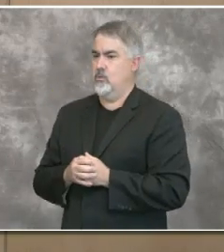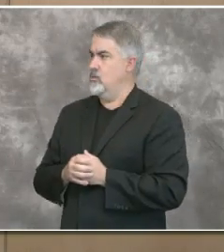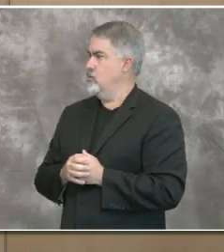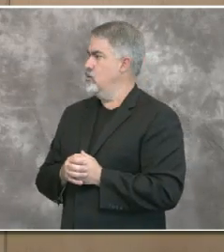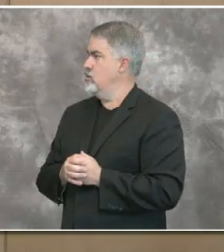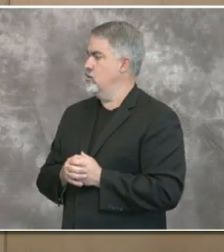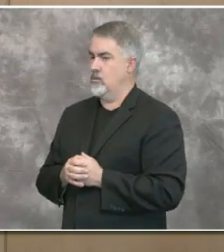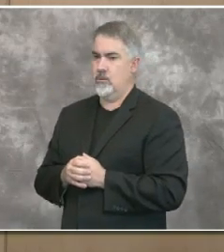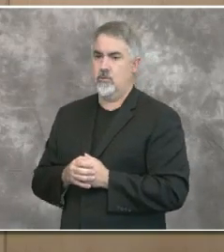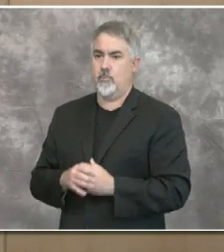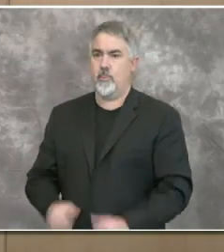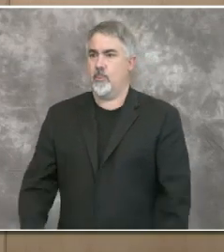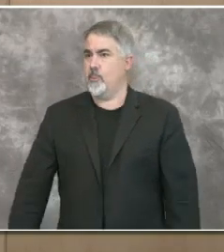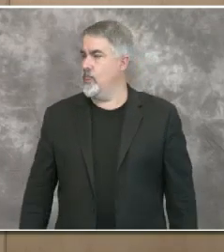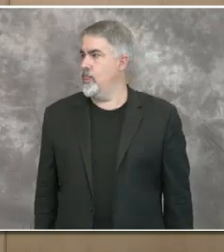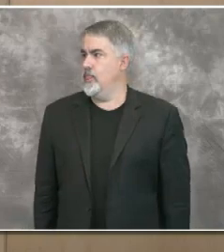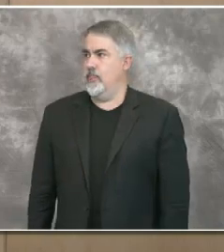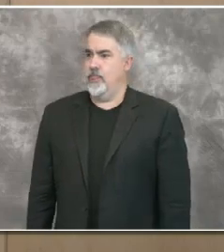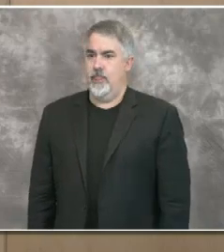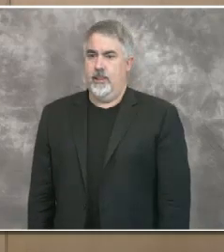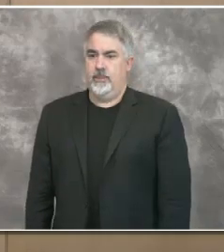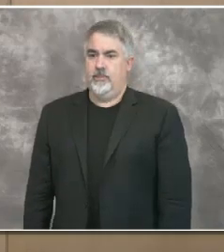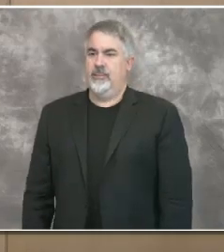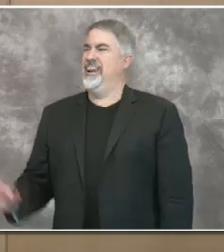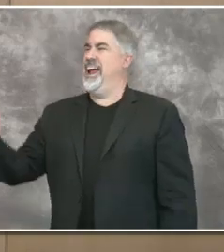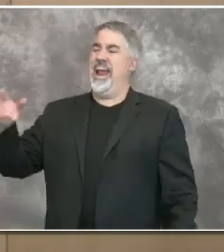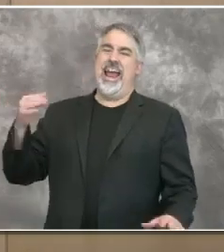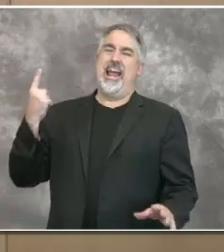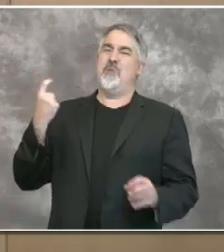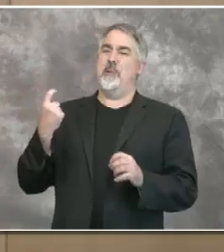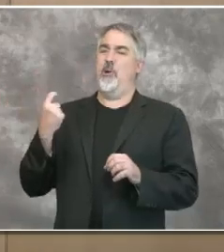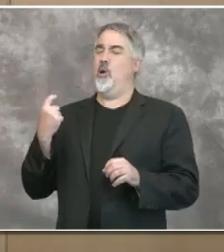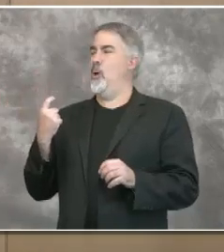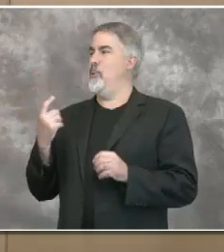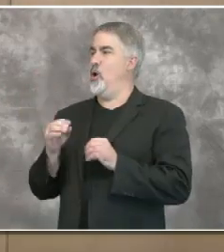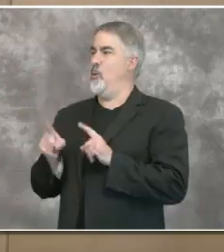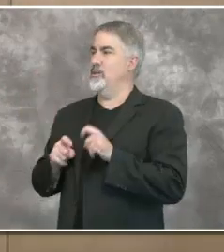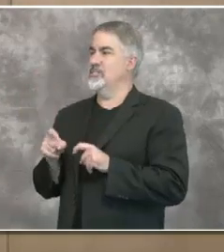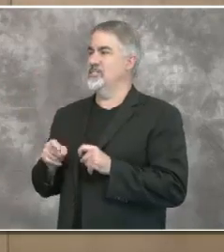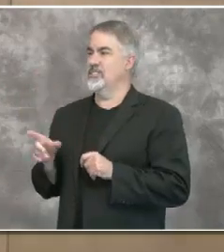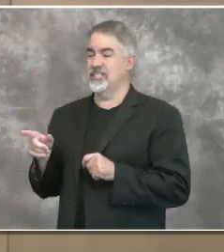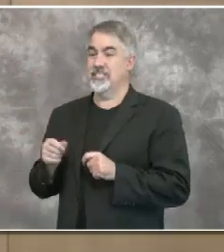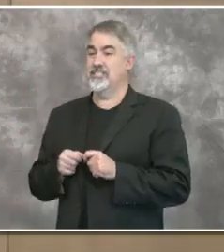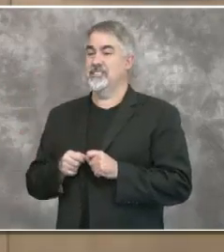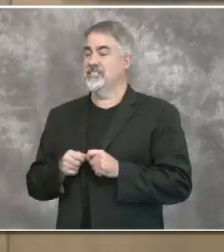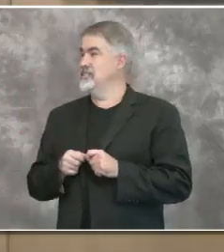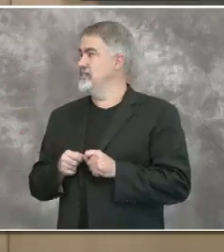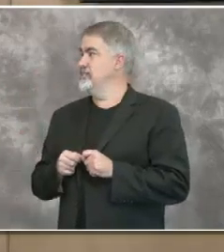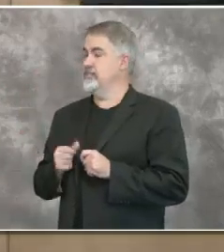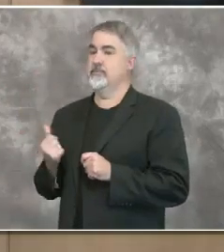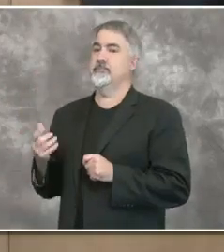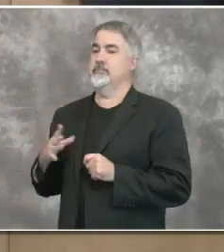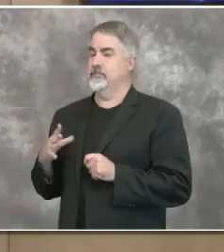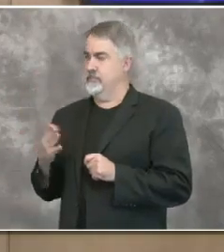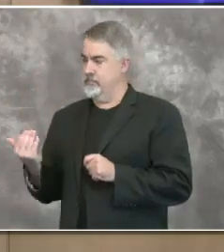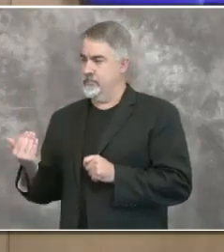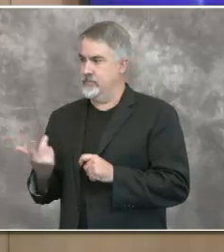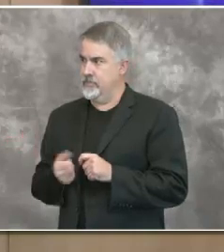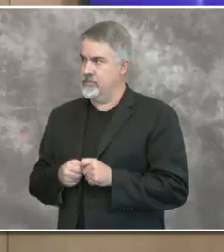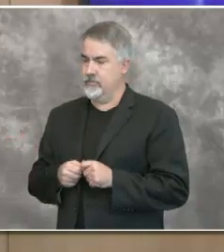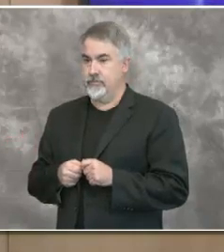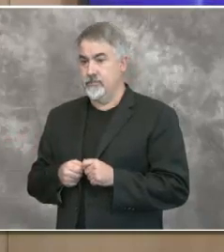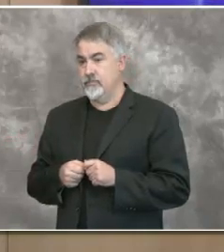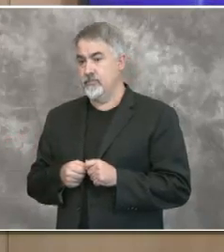Thank you, Dr. Wooten. I'm sorry, Supervisor Cox, we do have yet another question. Okay, let's hear the question. This is from